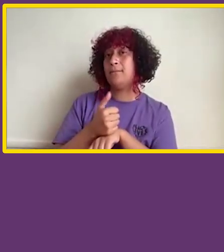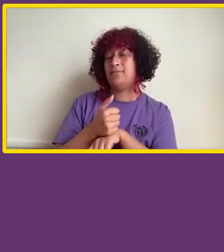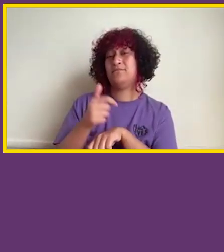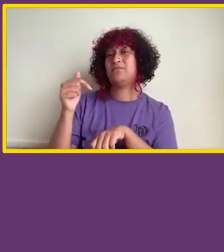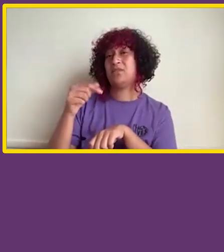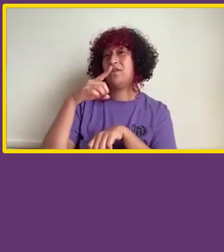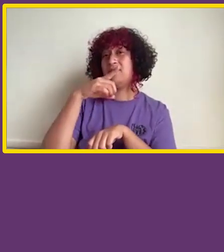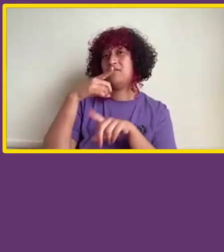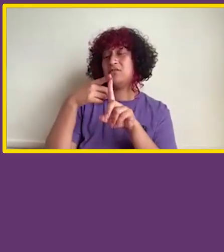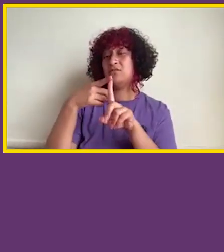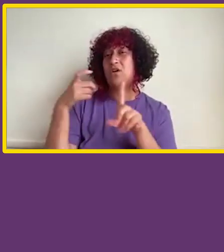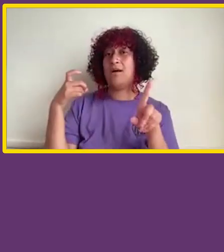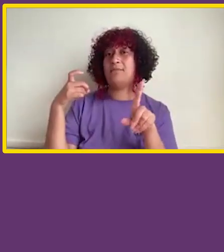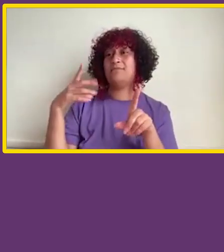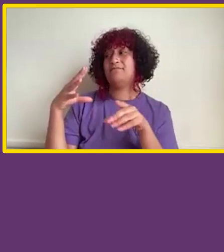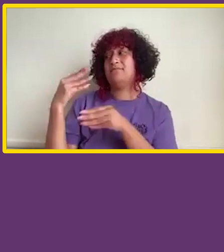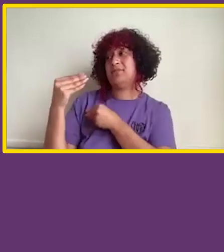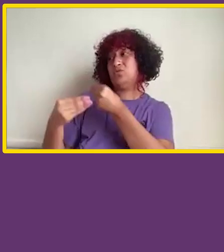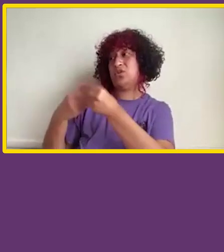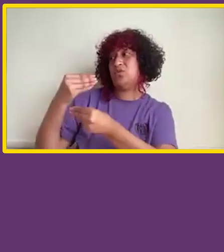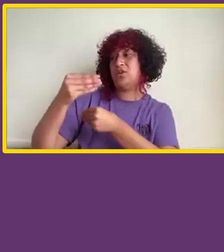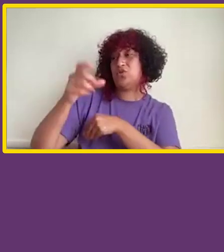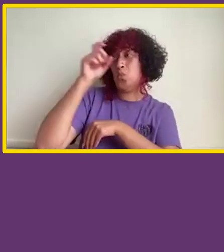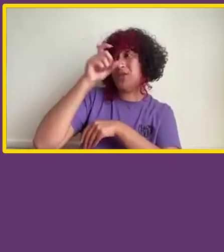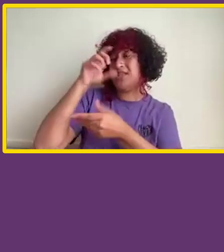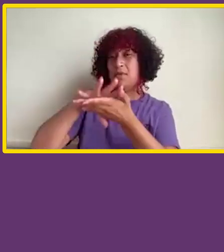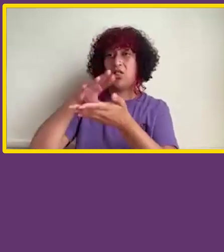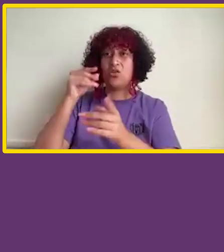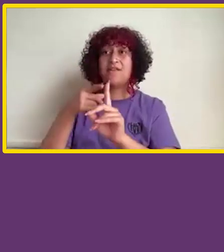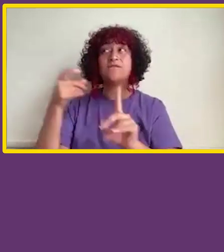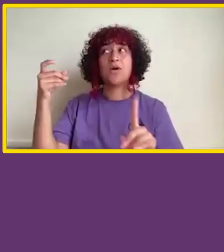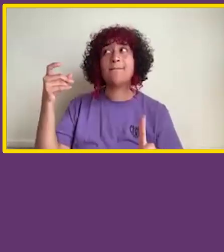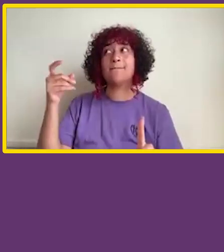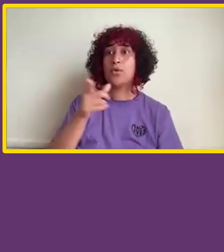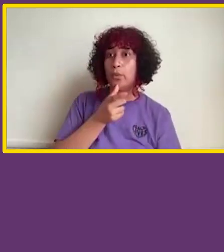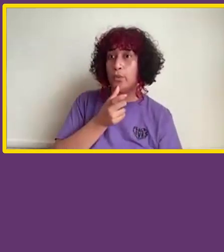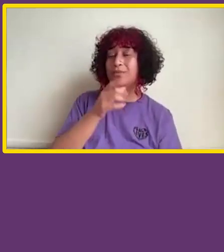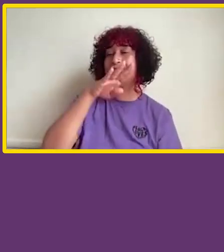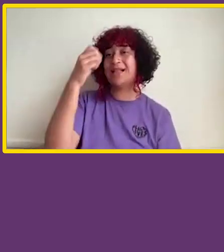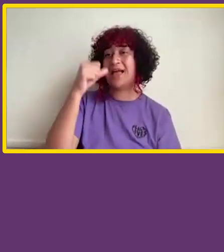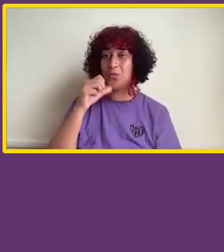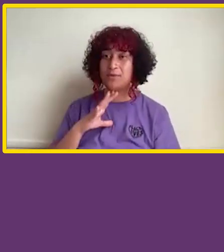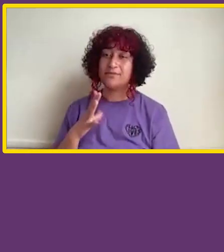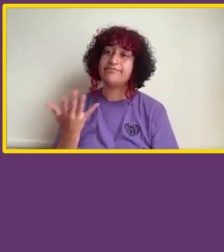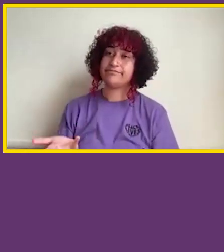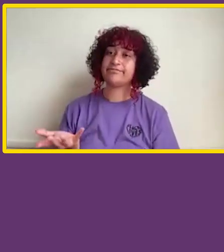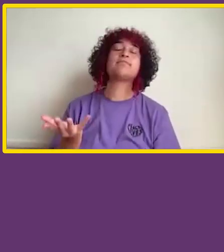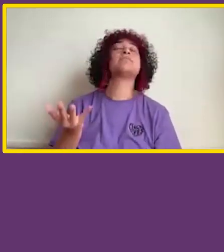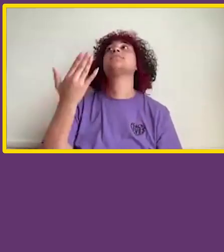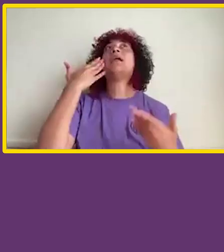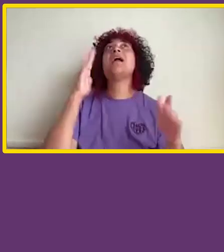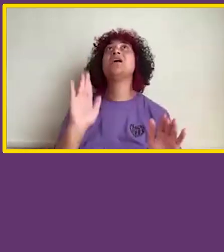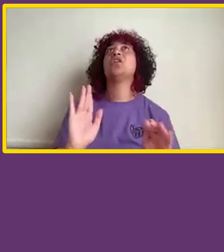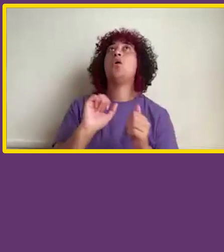through intergenerational learning and wisdom of Black women. And I don't know anybody else that can do